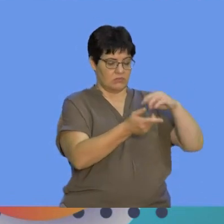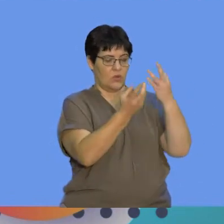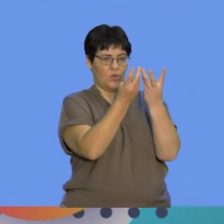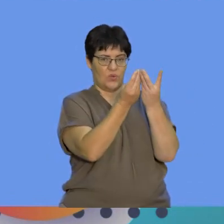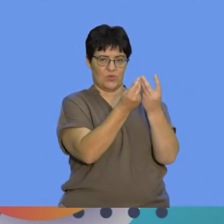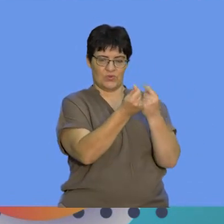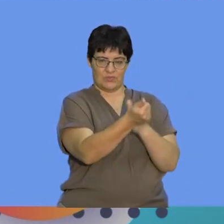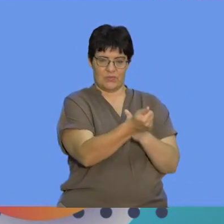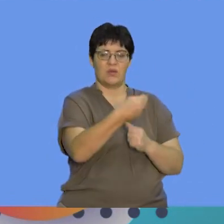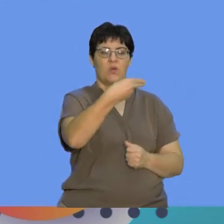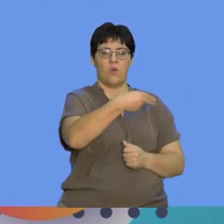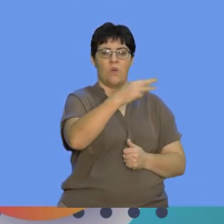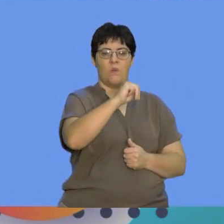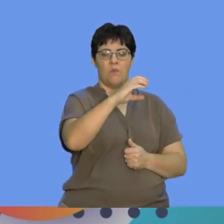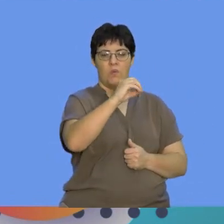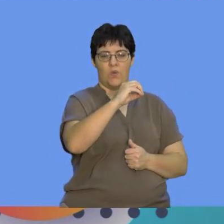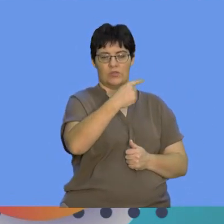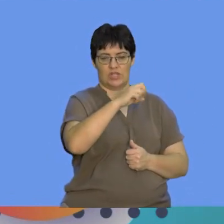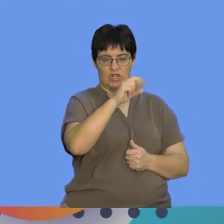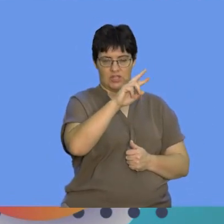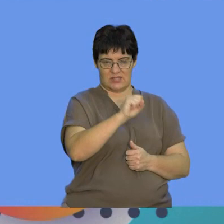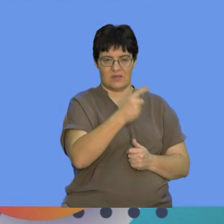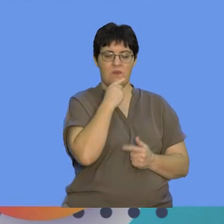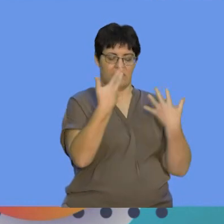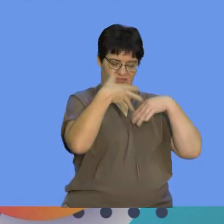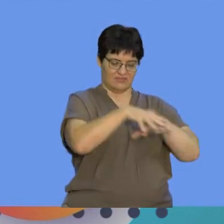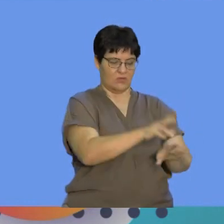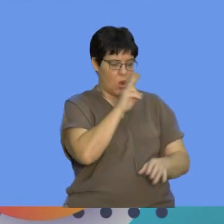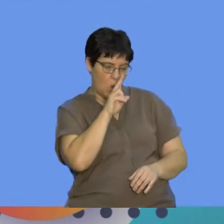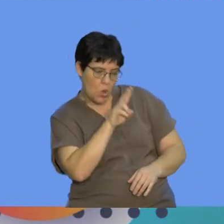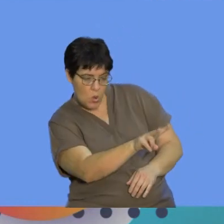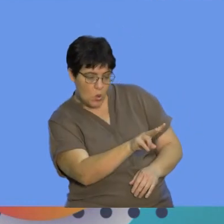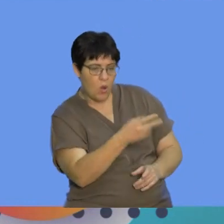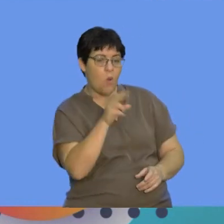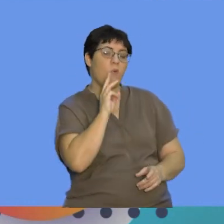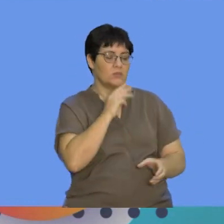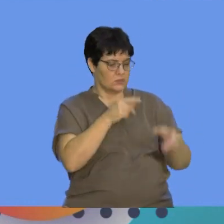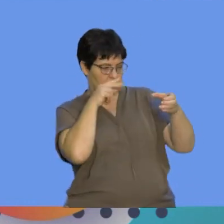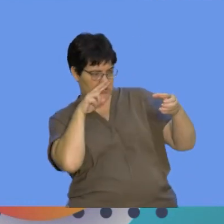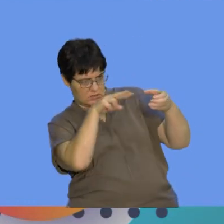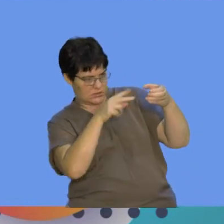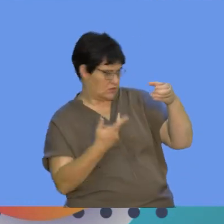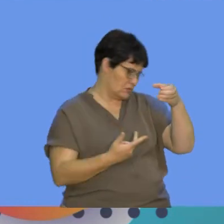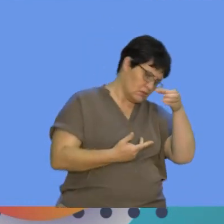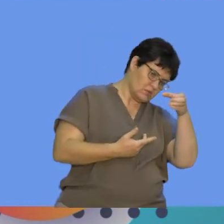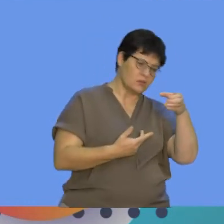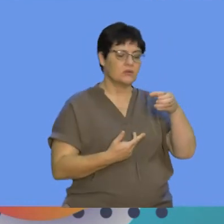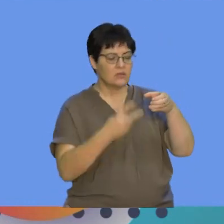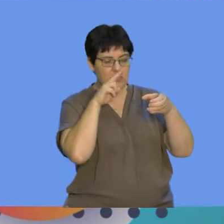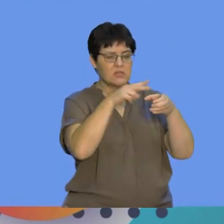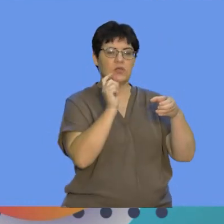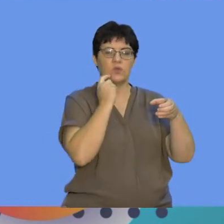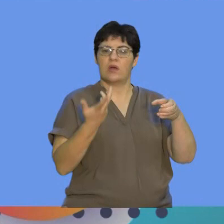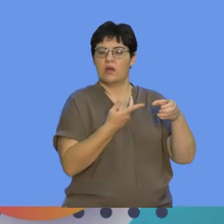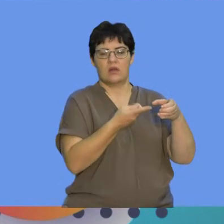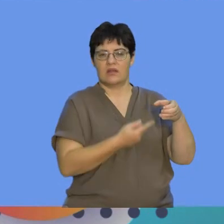homogeneous mixture. So that's a uniform mixture. And now within that solution, we are not able, or we are not in a